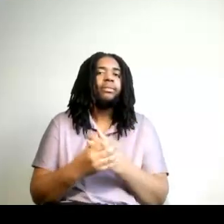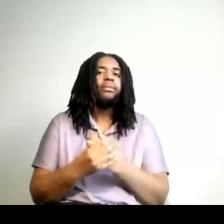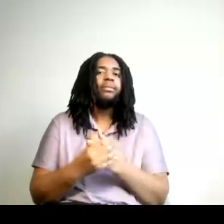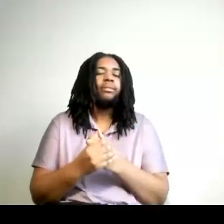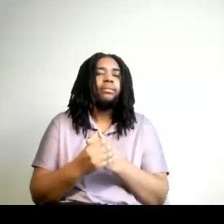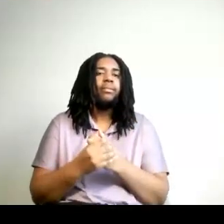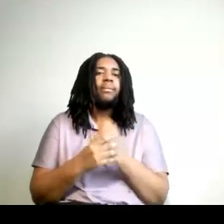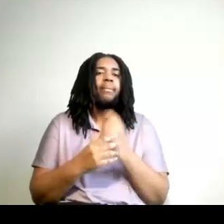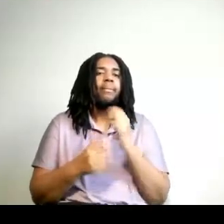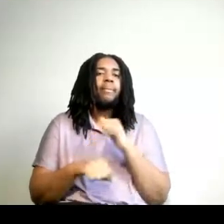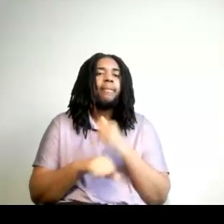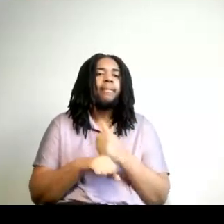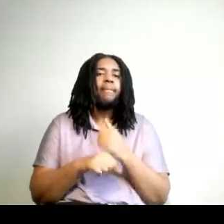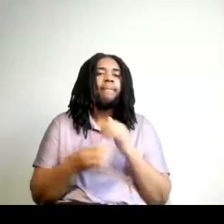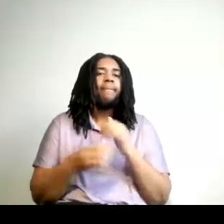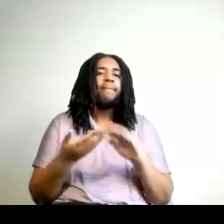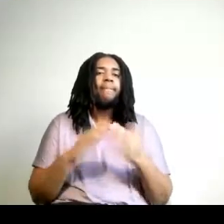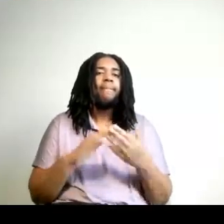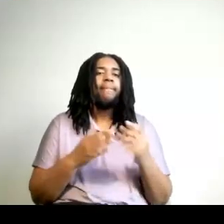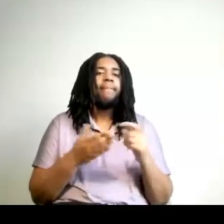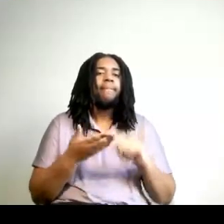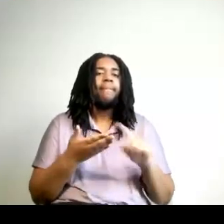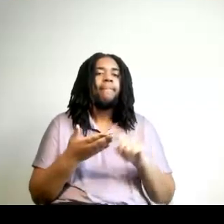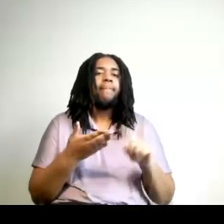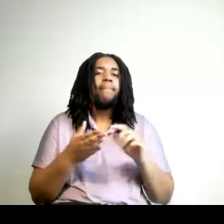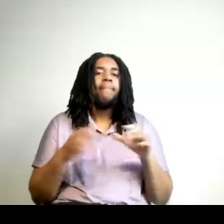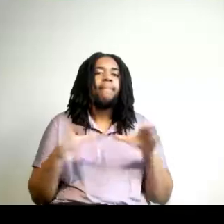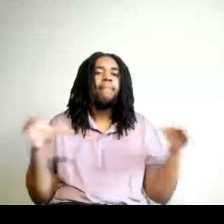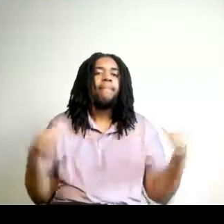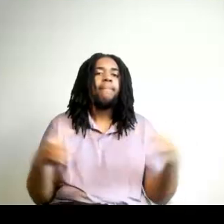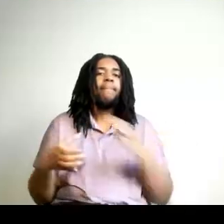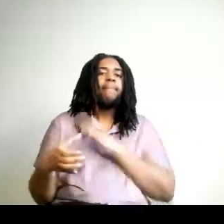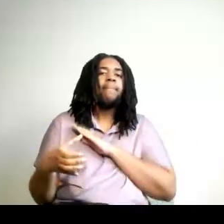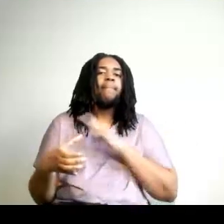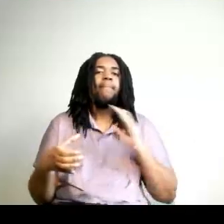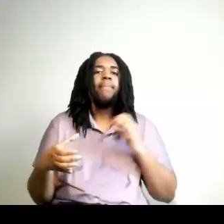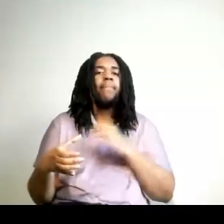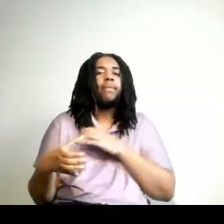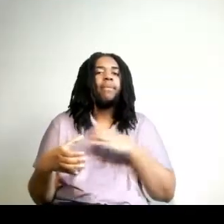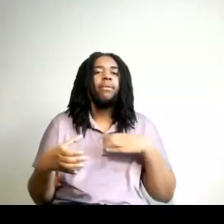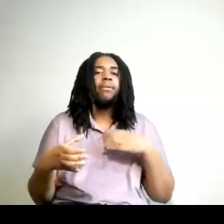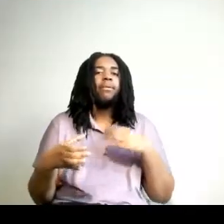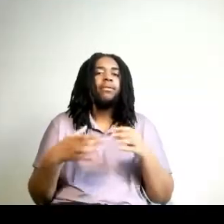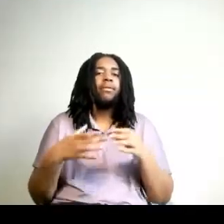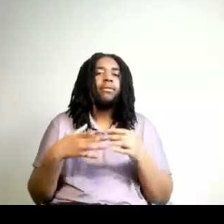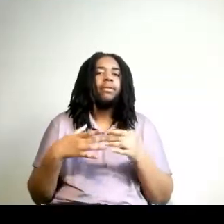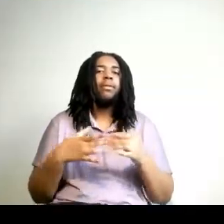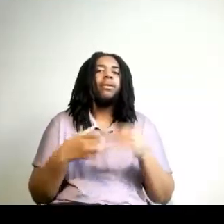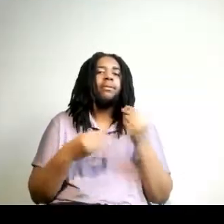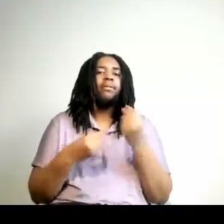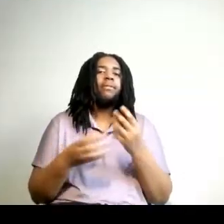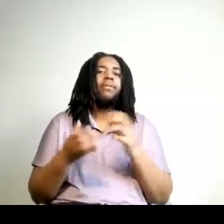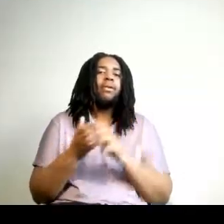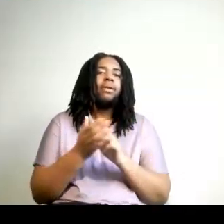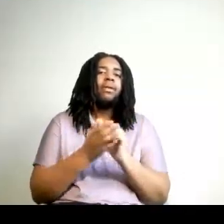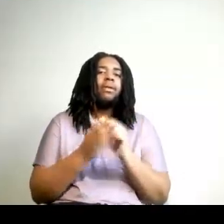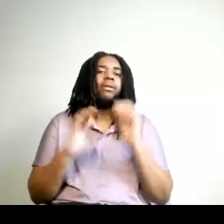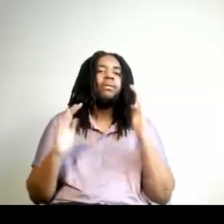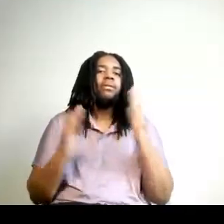establish a community and research council to guide and inform cancer-focused trans and non-binary